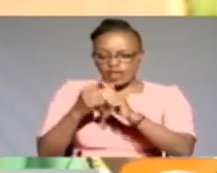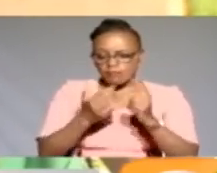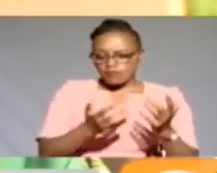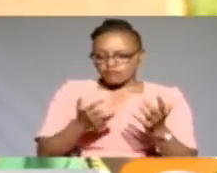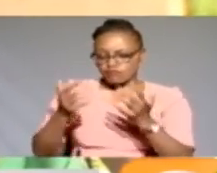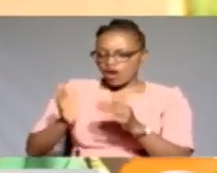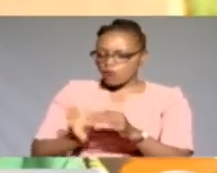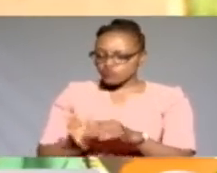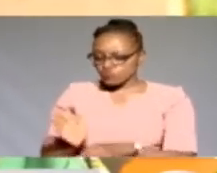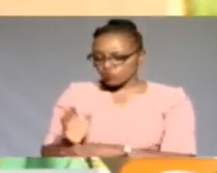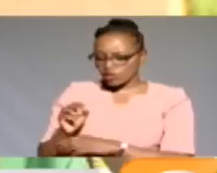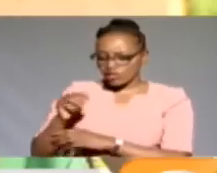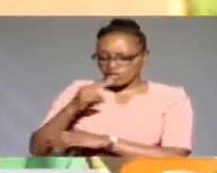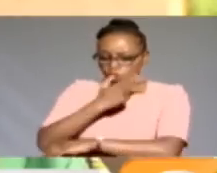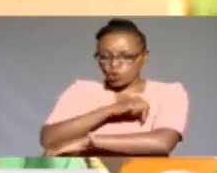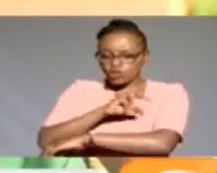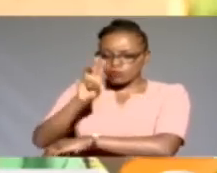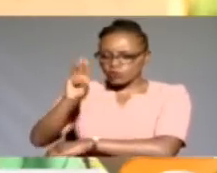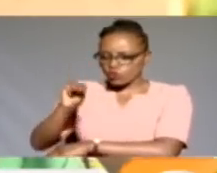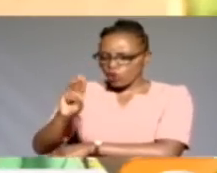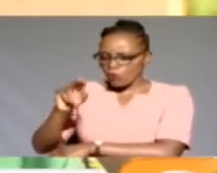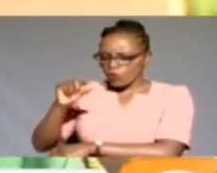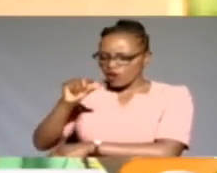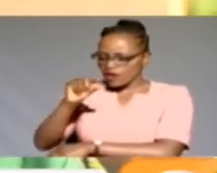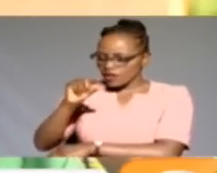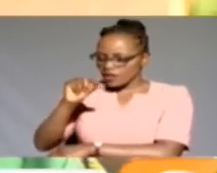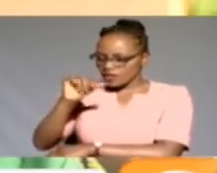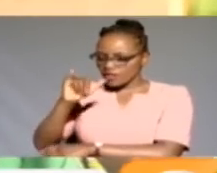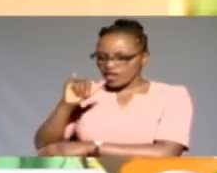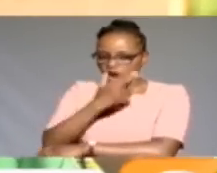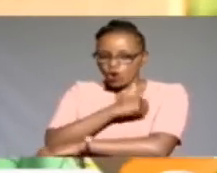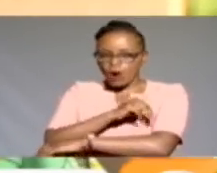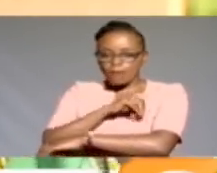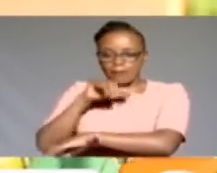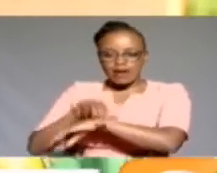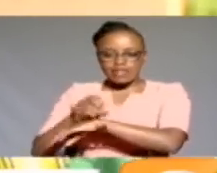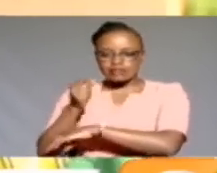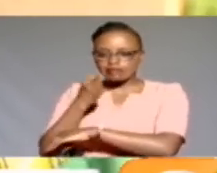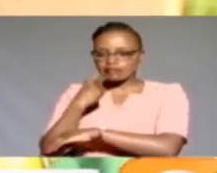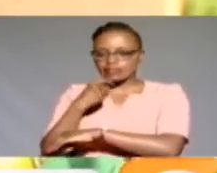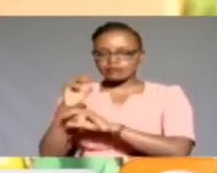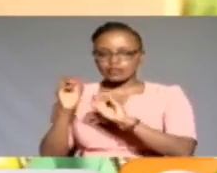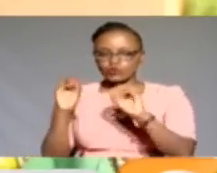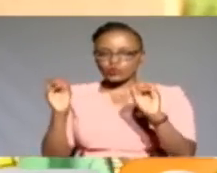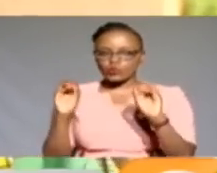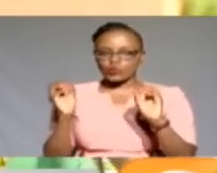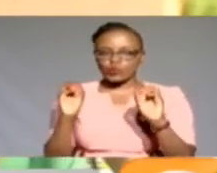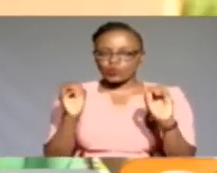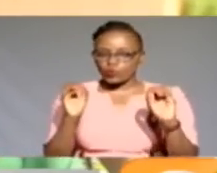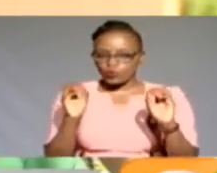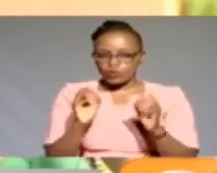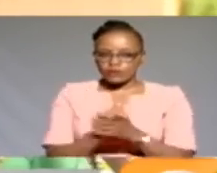Mwingi Hospital. Wakati nilipelekwa Mwingi Hospital sikupata matibabu.